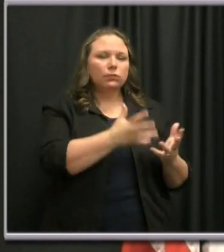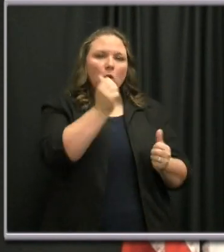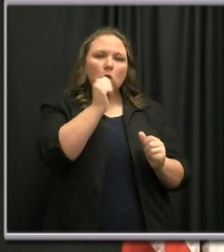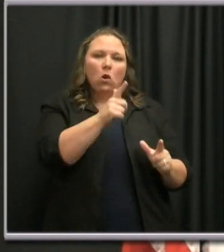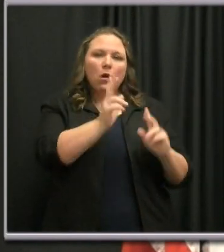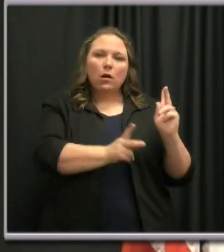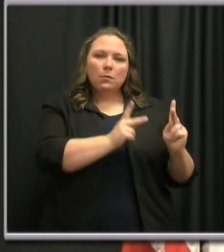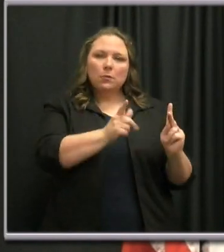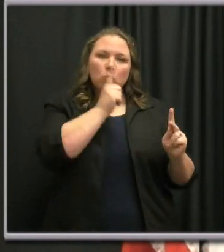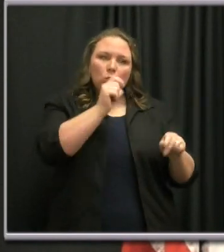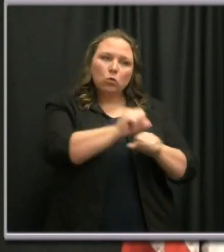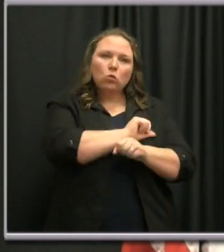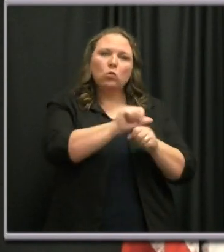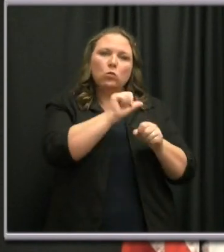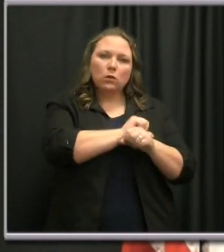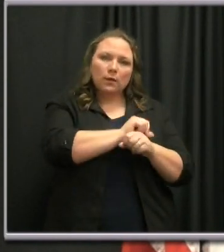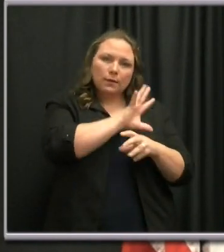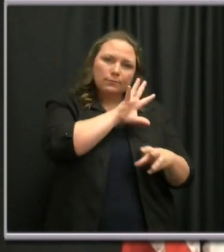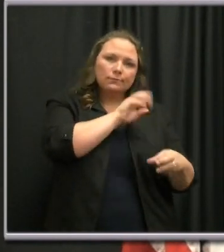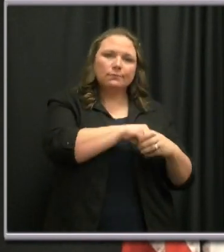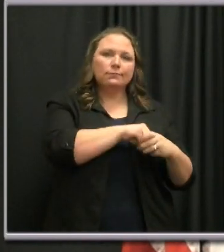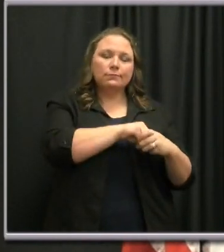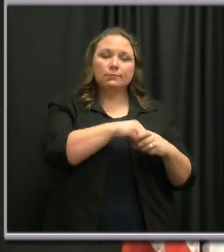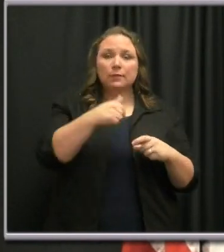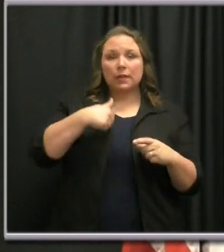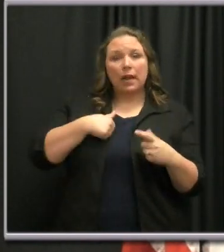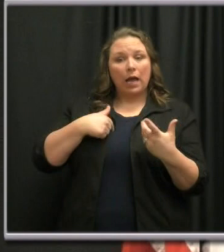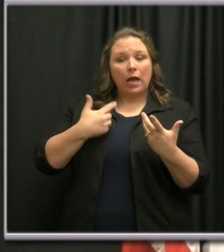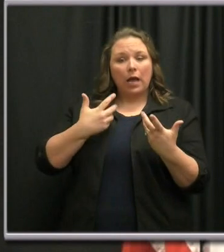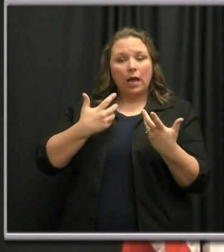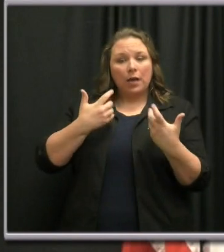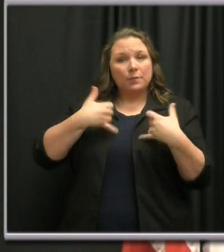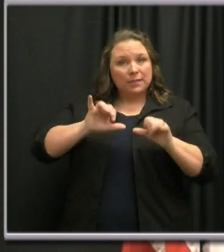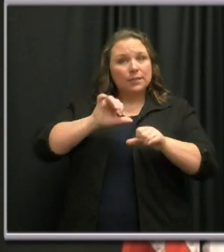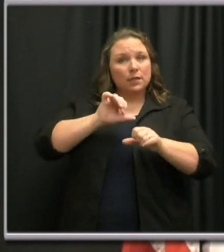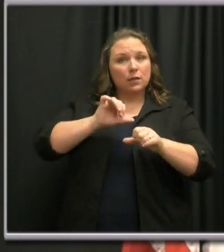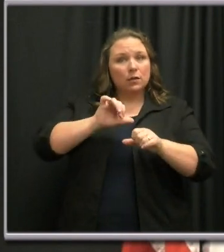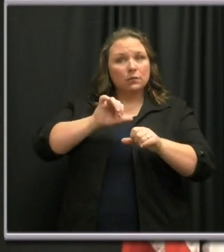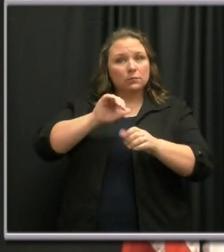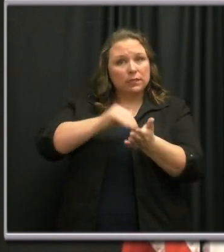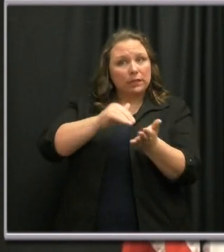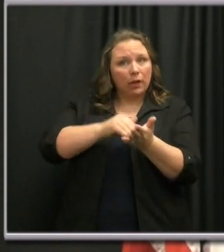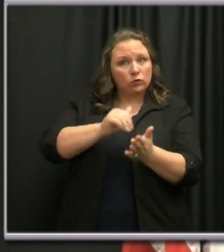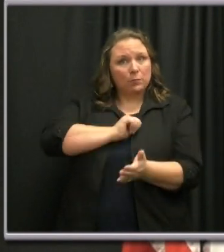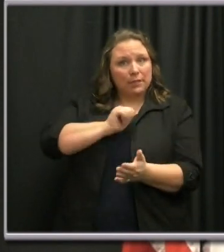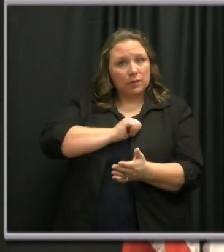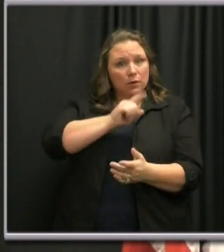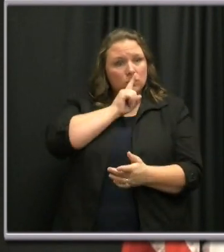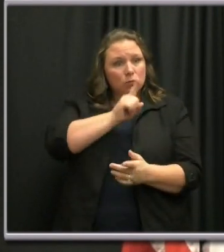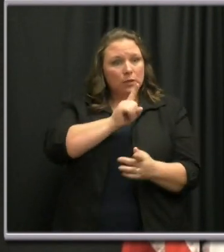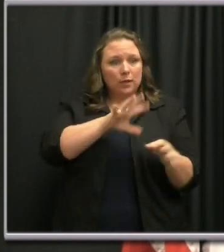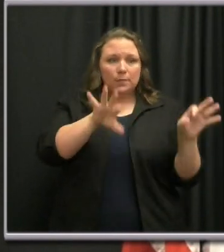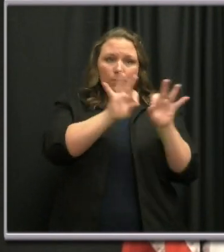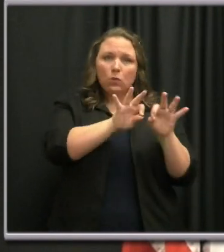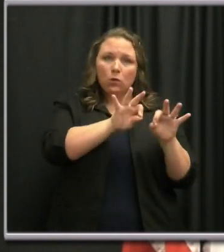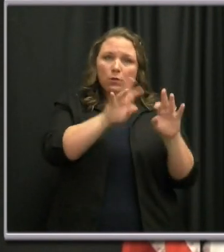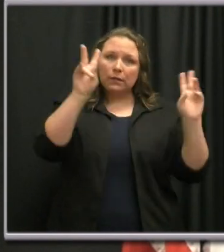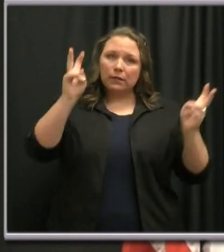frontline workers, and I'm a healthcare worker who's still actively practicing, so this issue is very close to my heart.